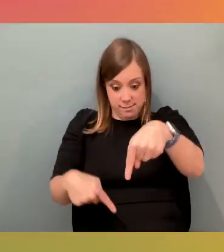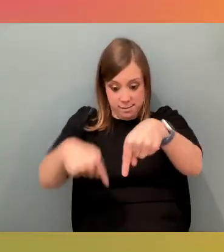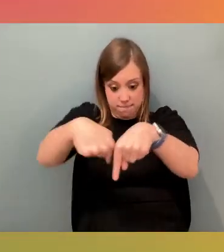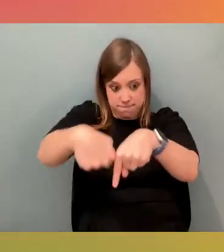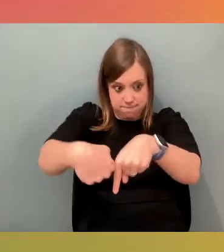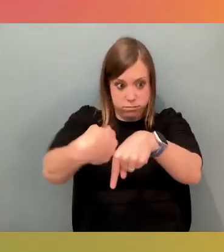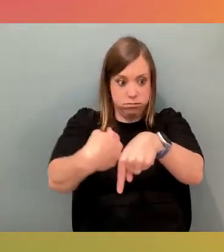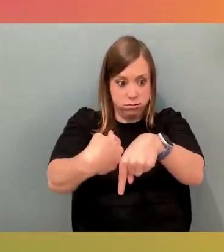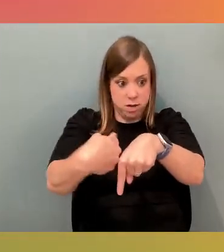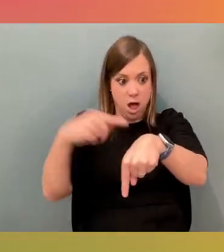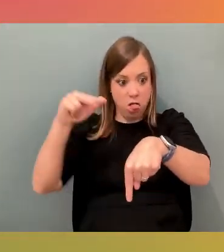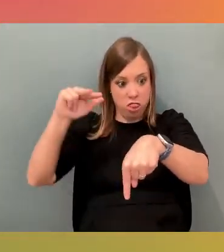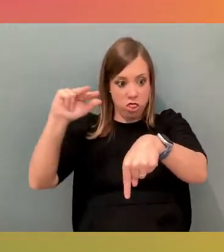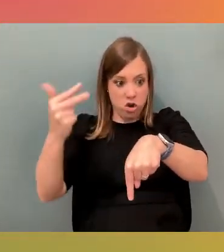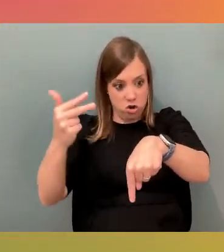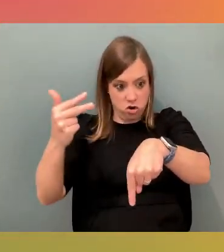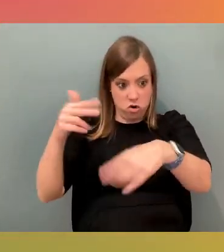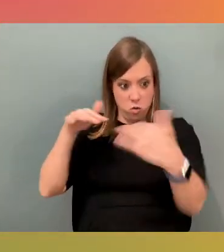to stork pose.